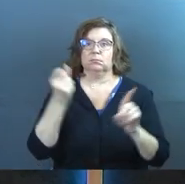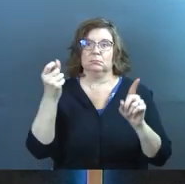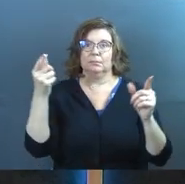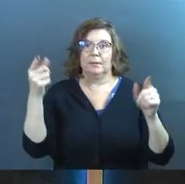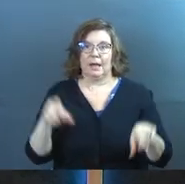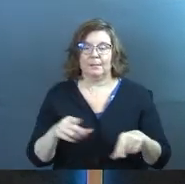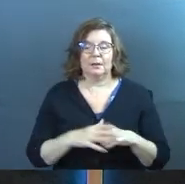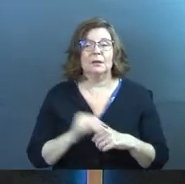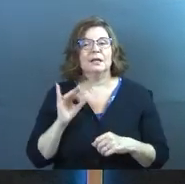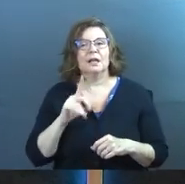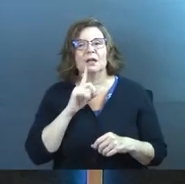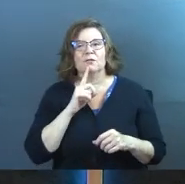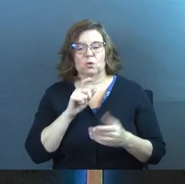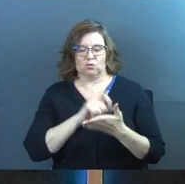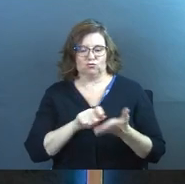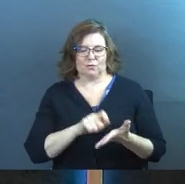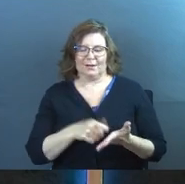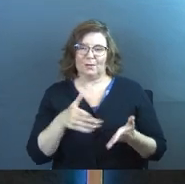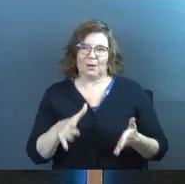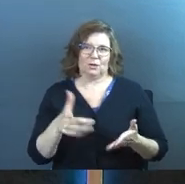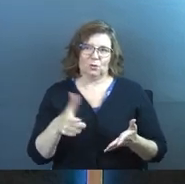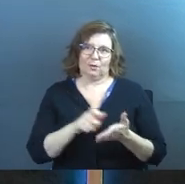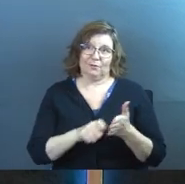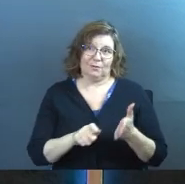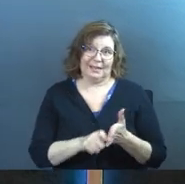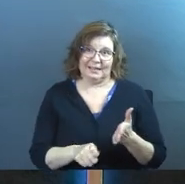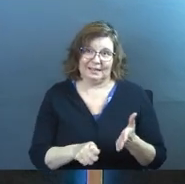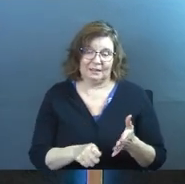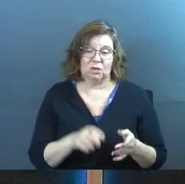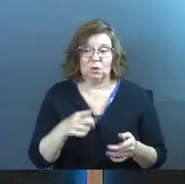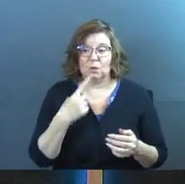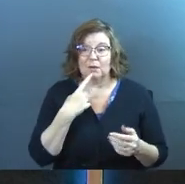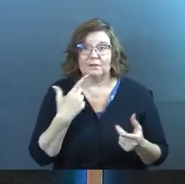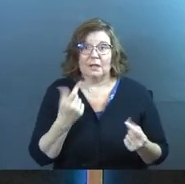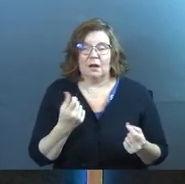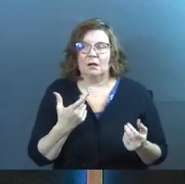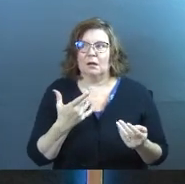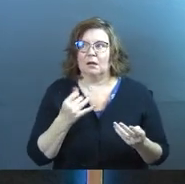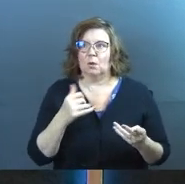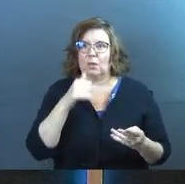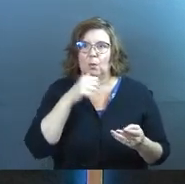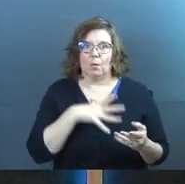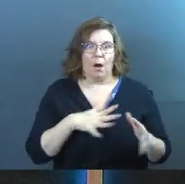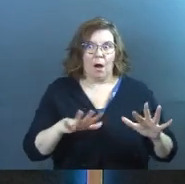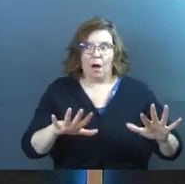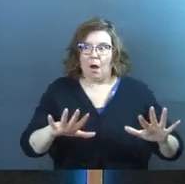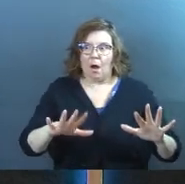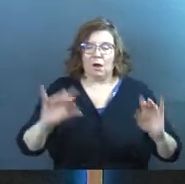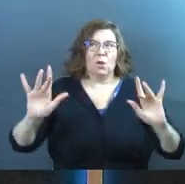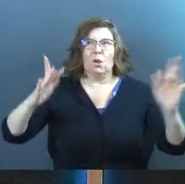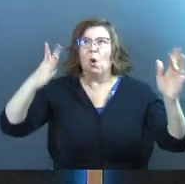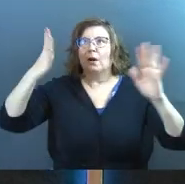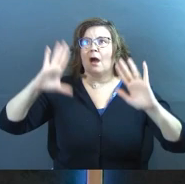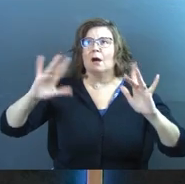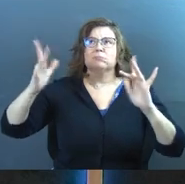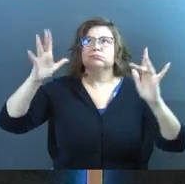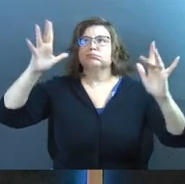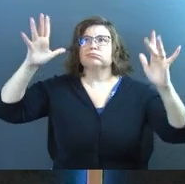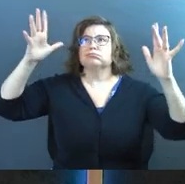happened, right? Like if you were writing this, this isn't the way that you would have written it. What you would have done is you would have had the women go, oh, glory to